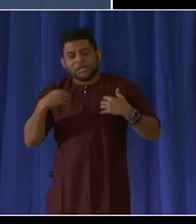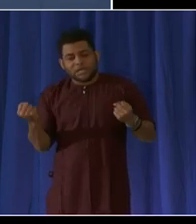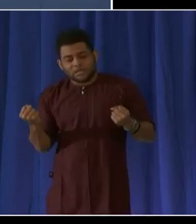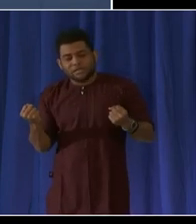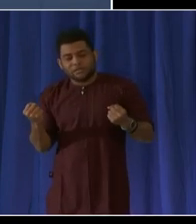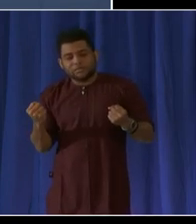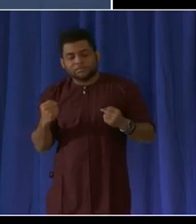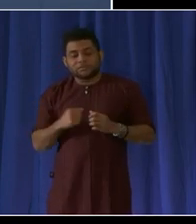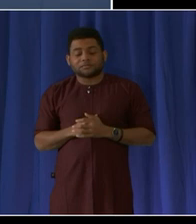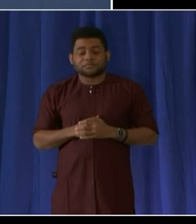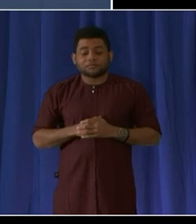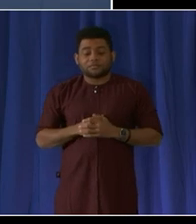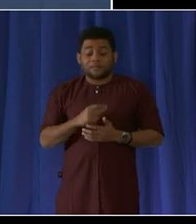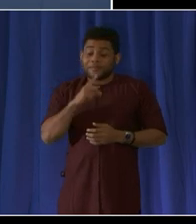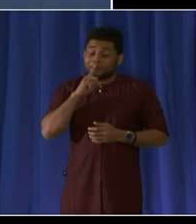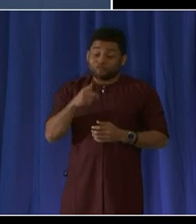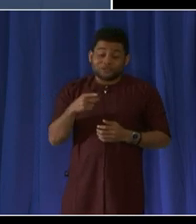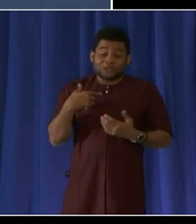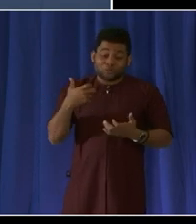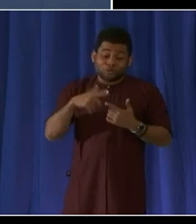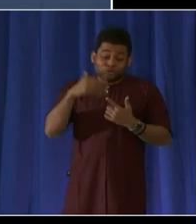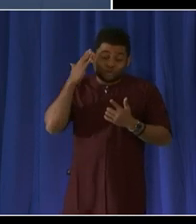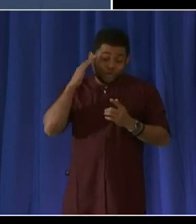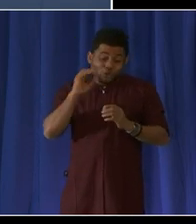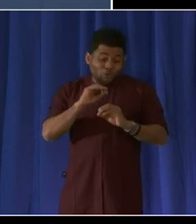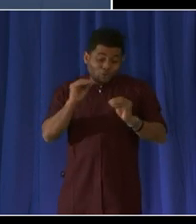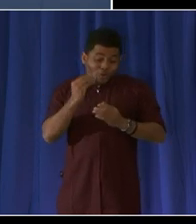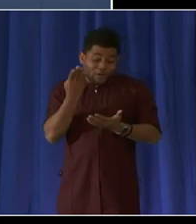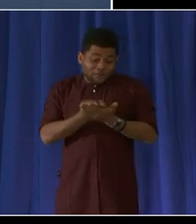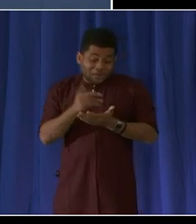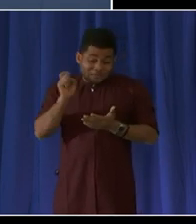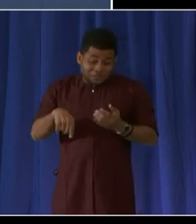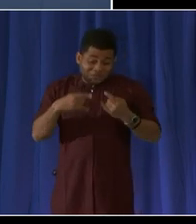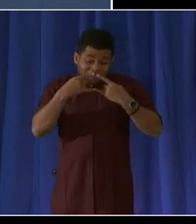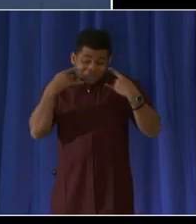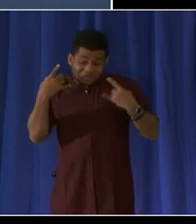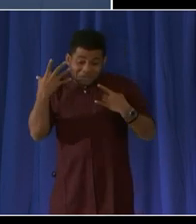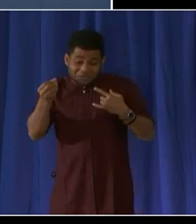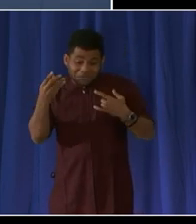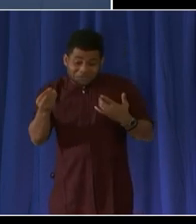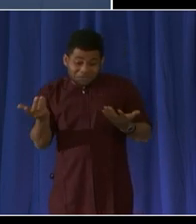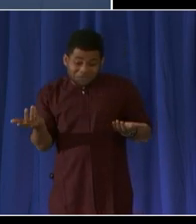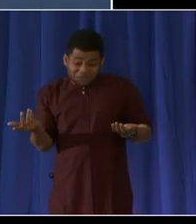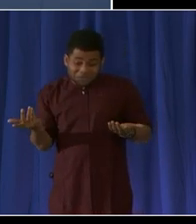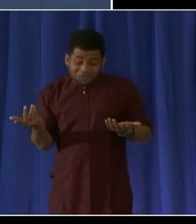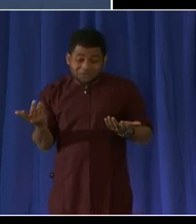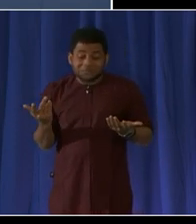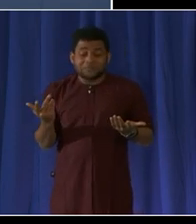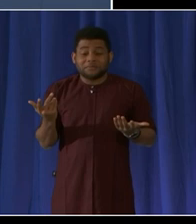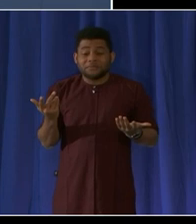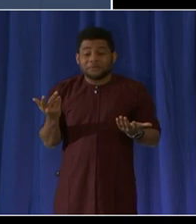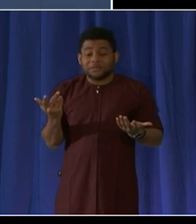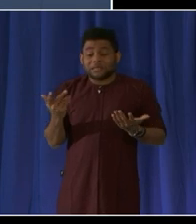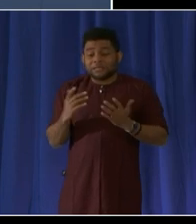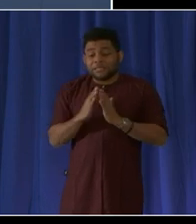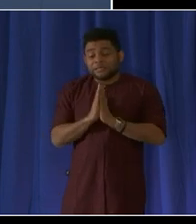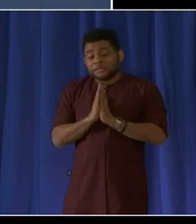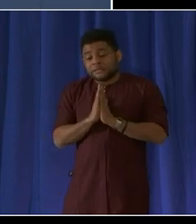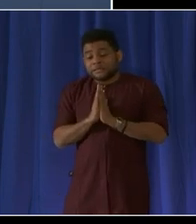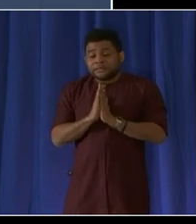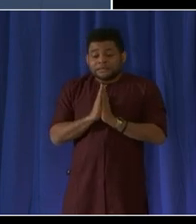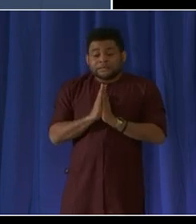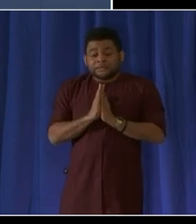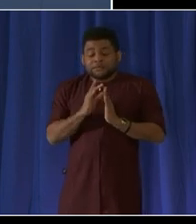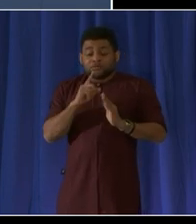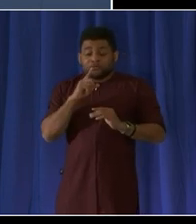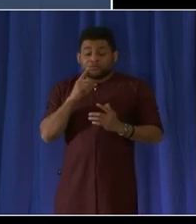I wanted to know, because there really is no evidence to suggest that they must wear masks outside, when